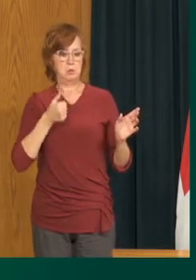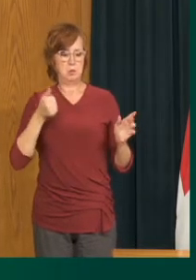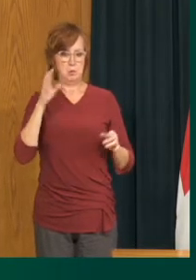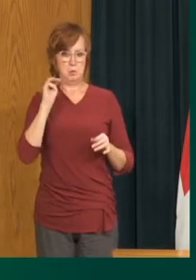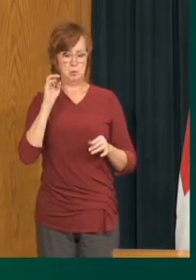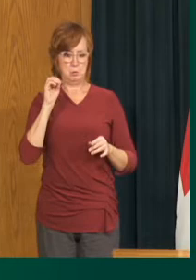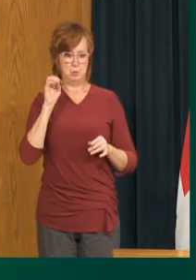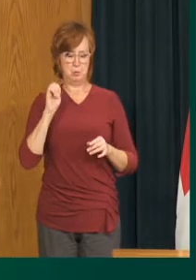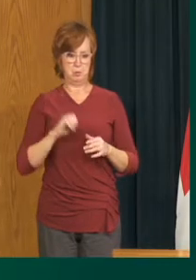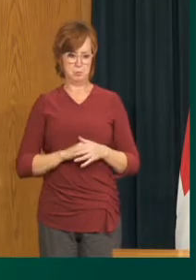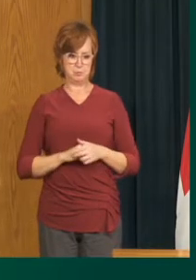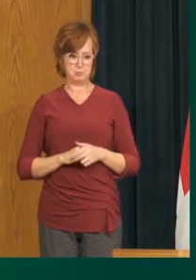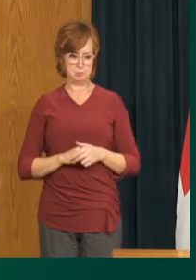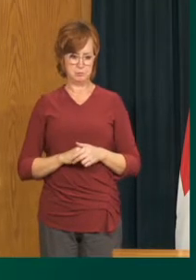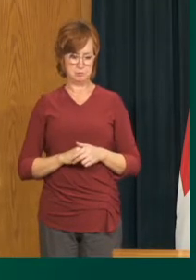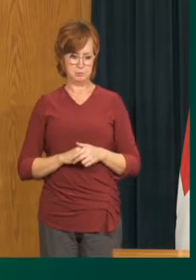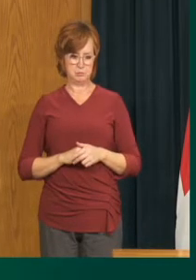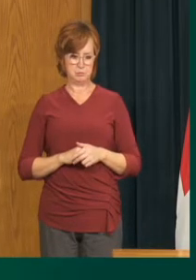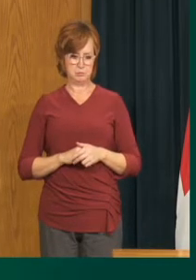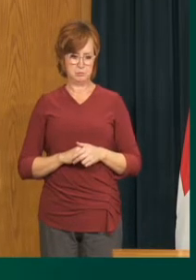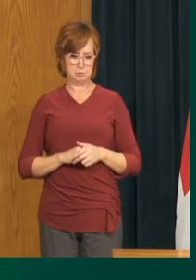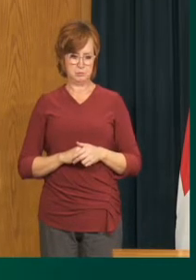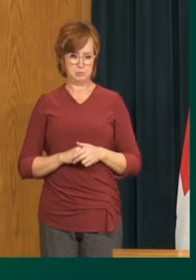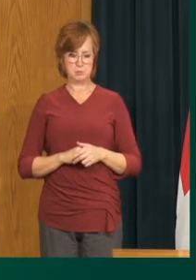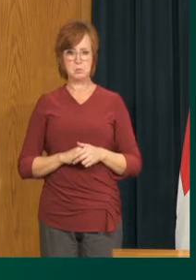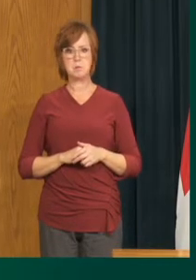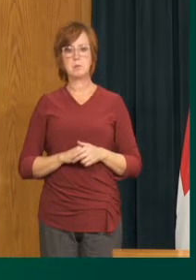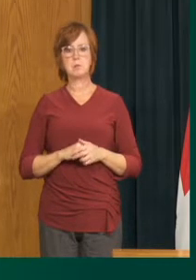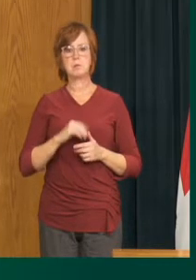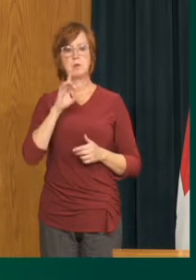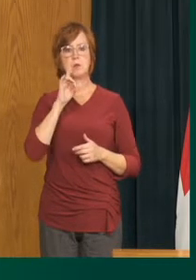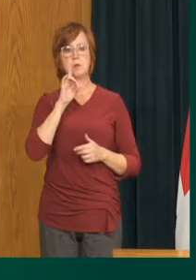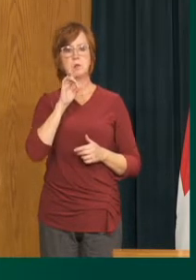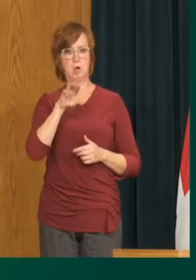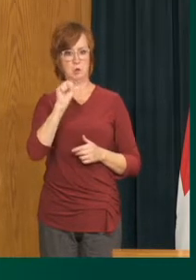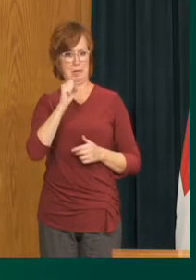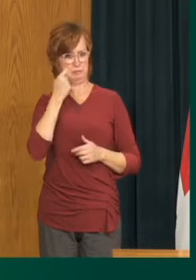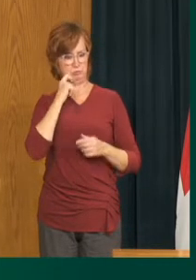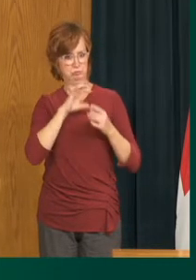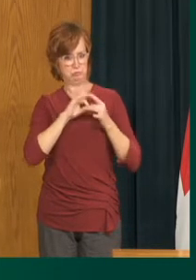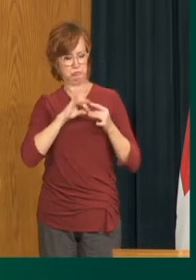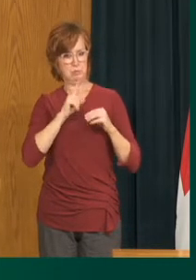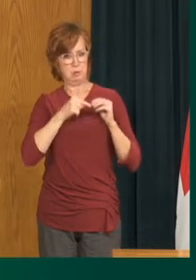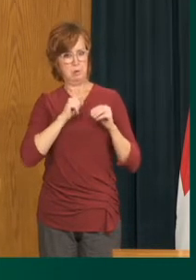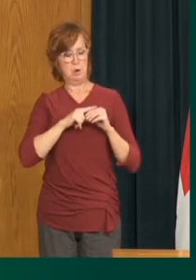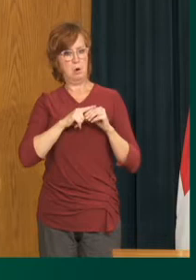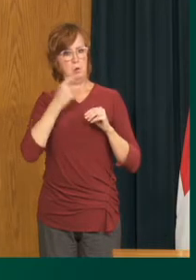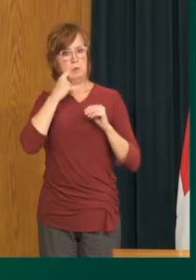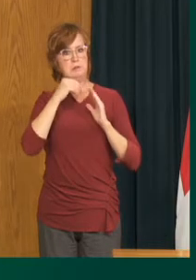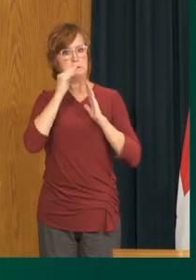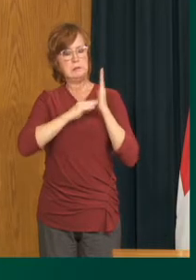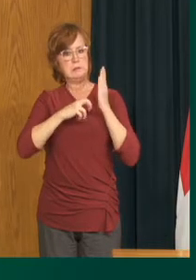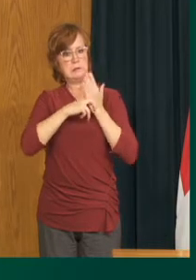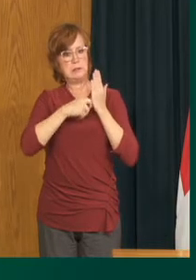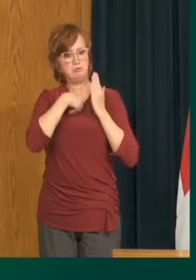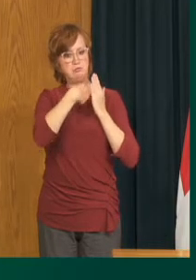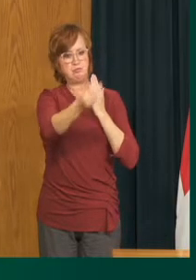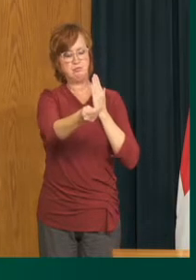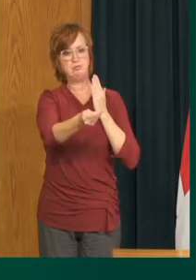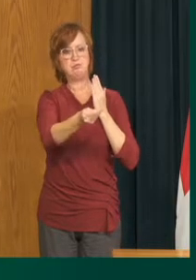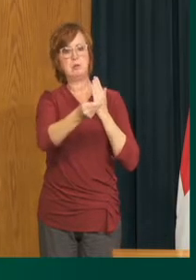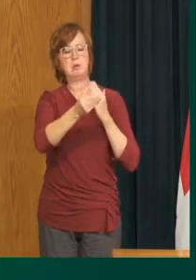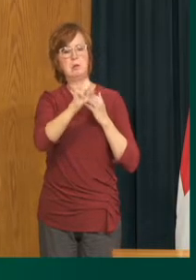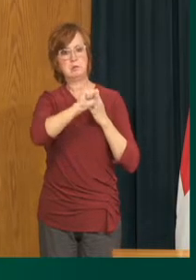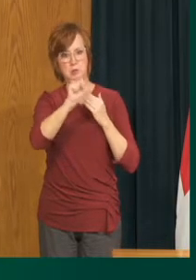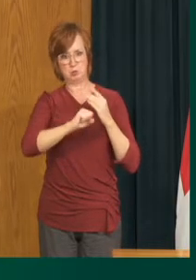indicated, there was a fine administered here just recently with respect to a violation relative to the case